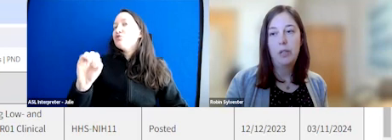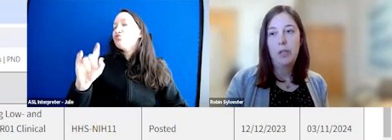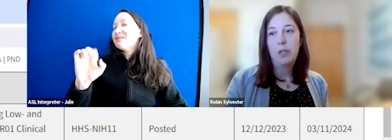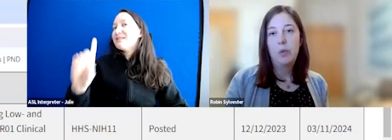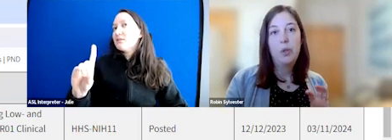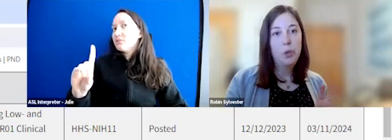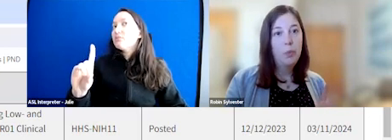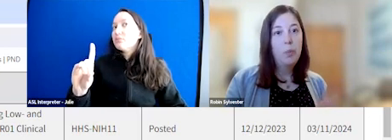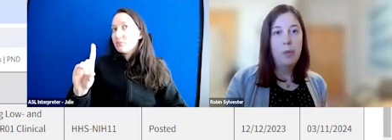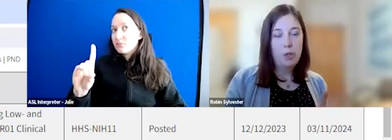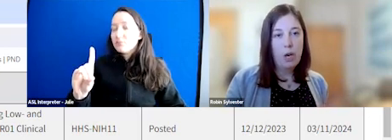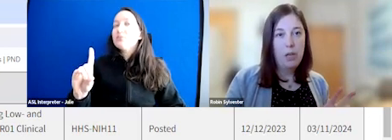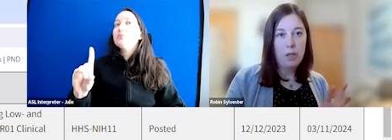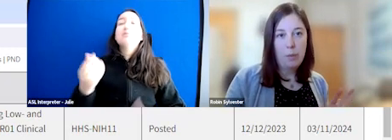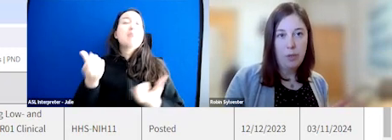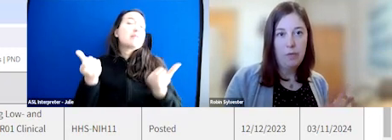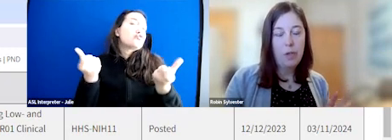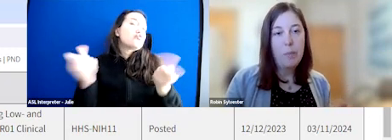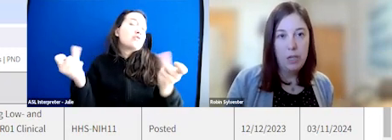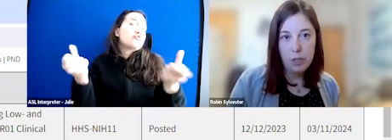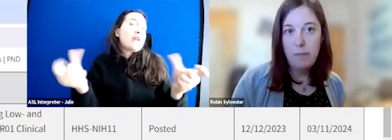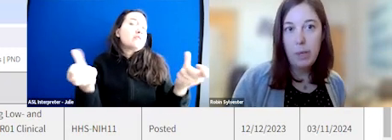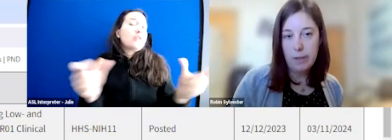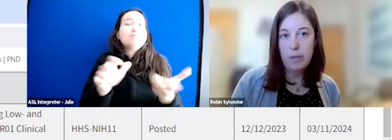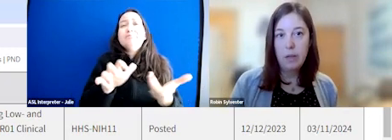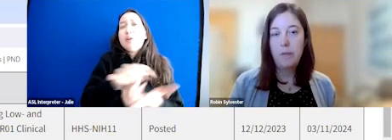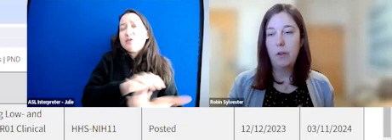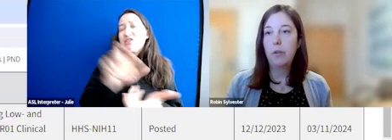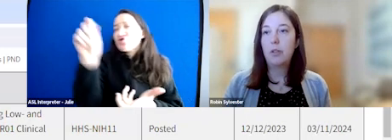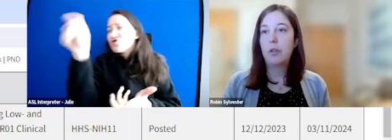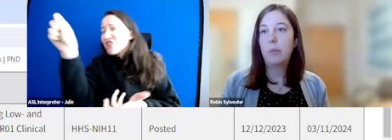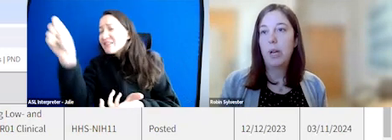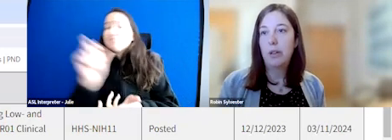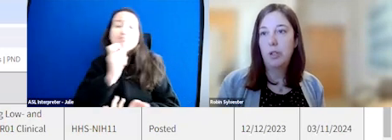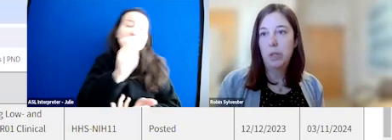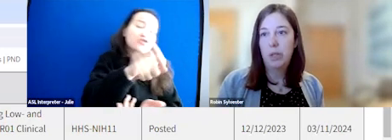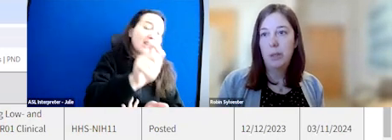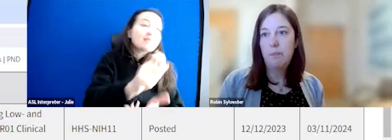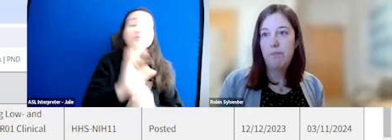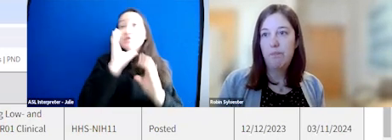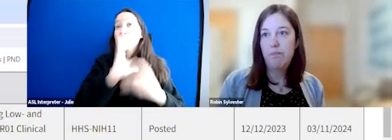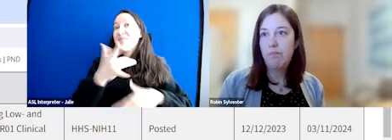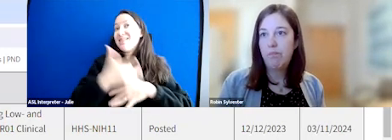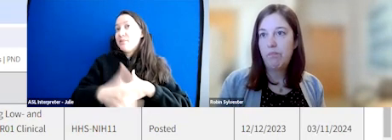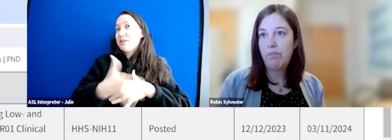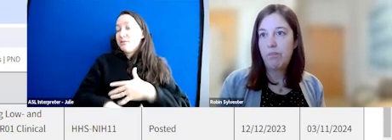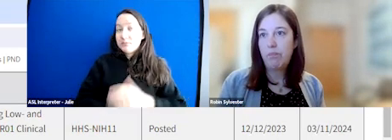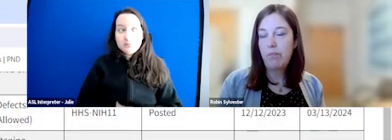opportunities. So do maybe try a couple of combinations of boxes here if you're searching by eligibility.